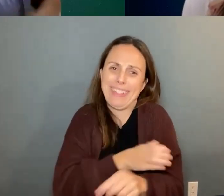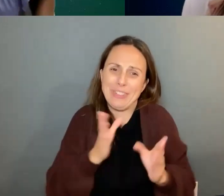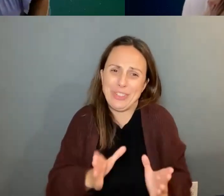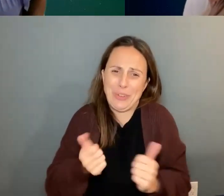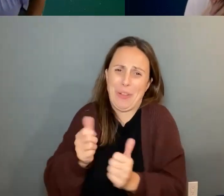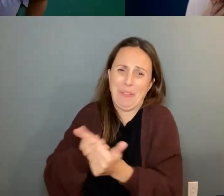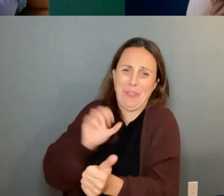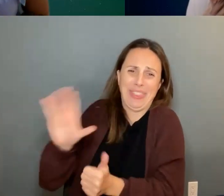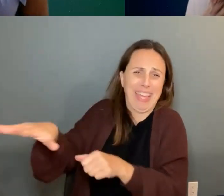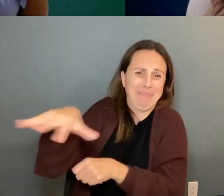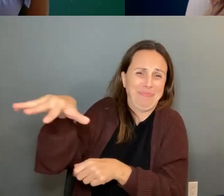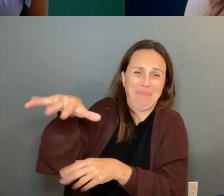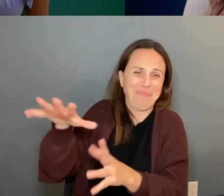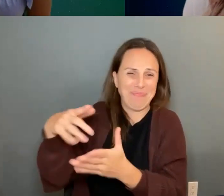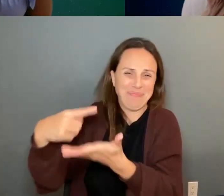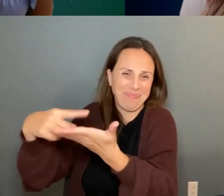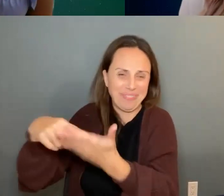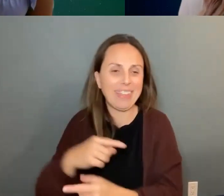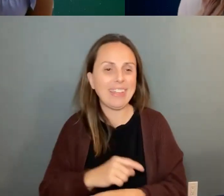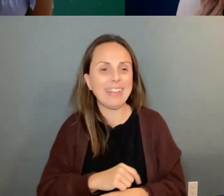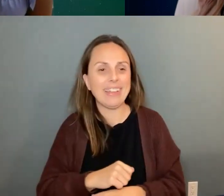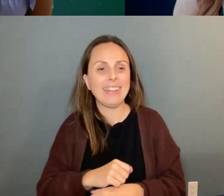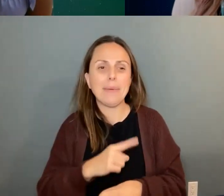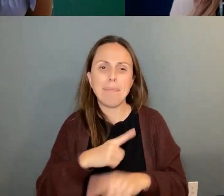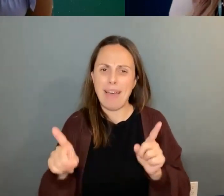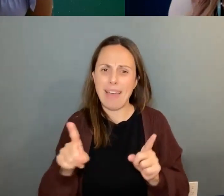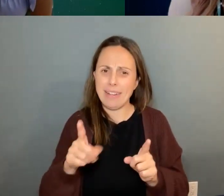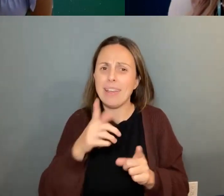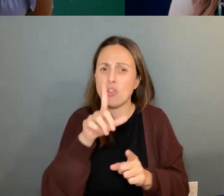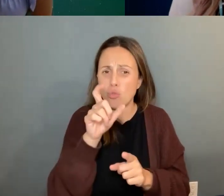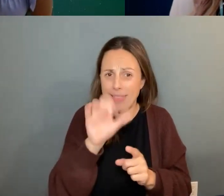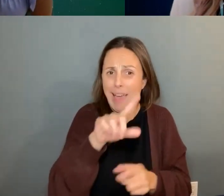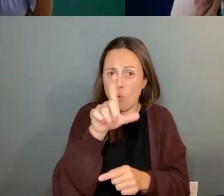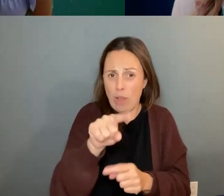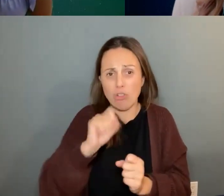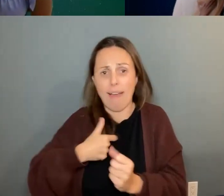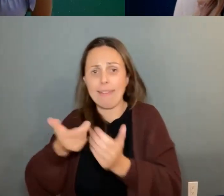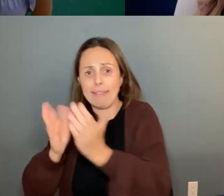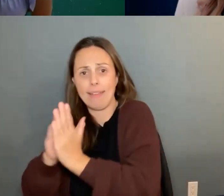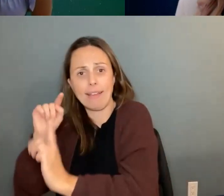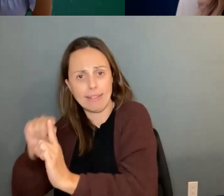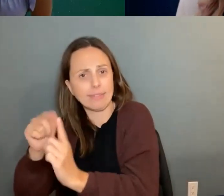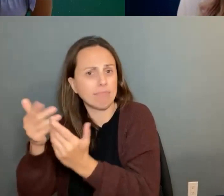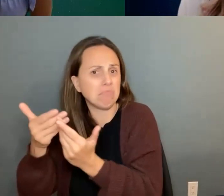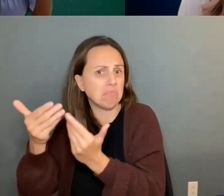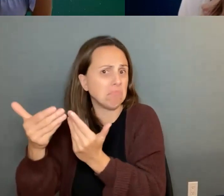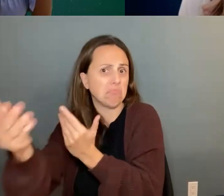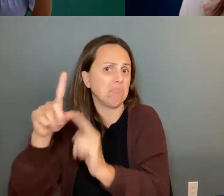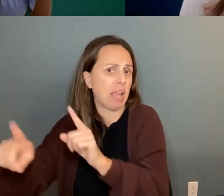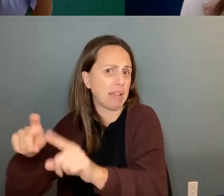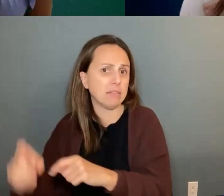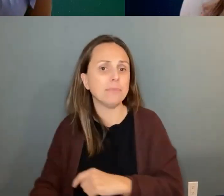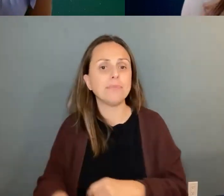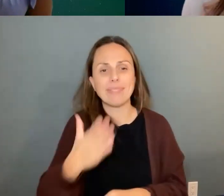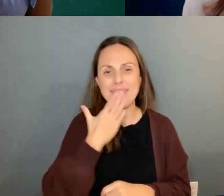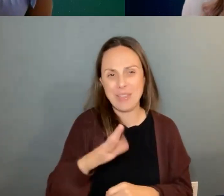stay out of that. But definitely questions I can ask moving forward. Great,